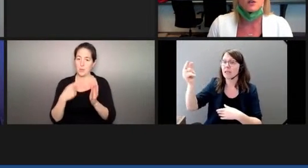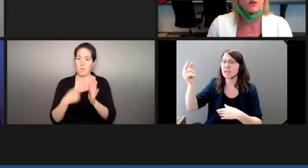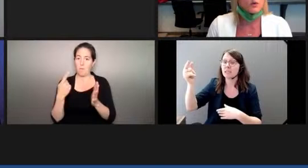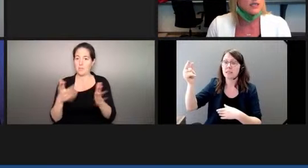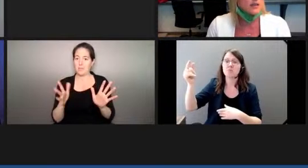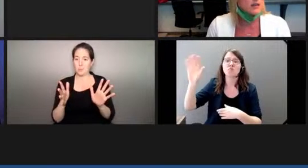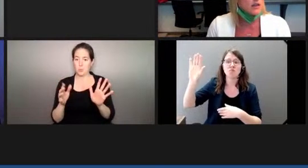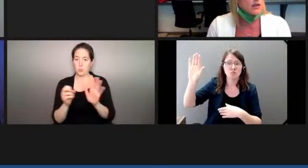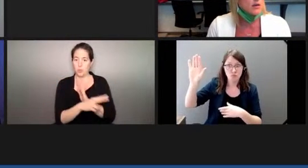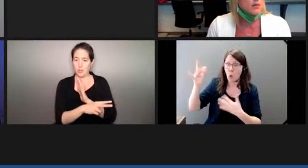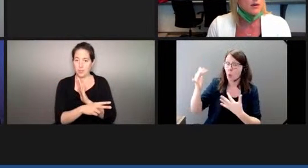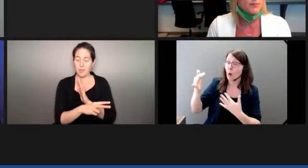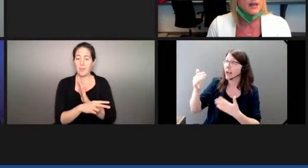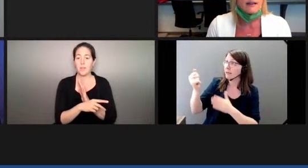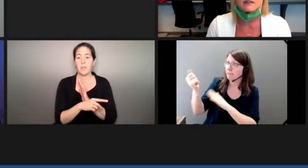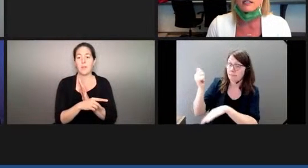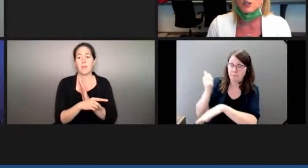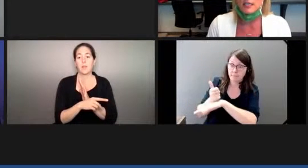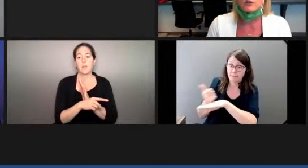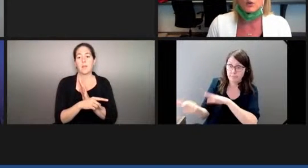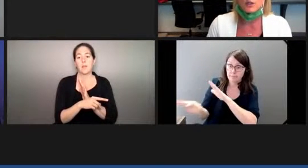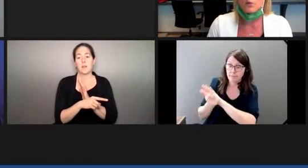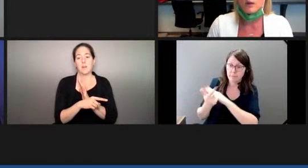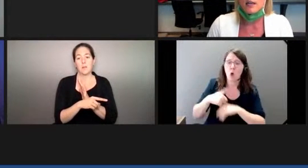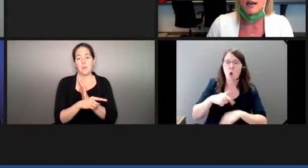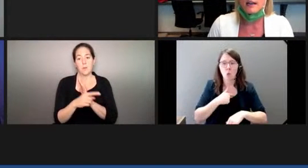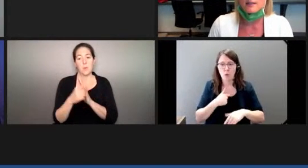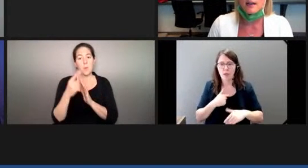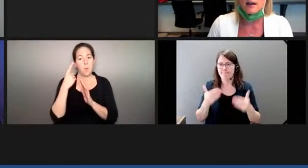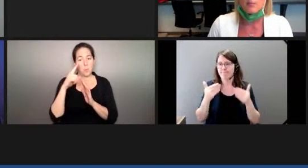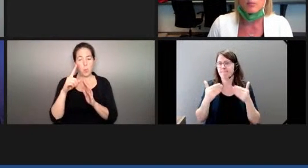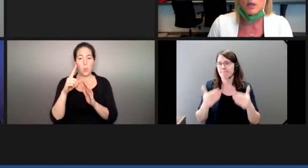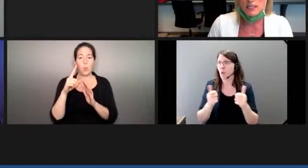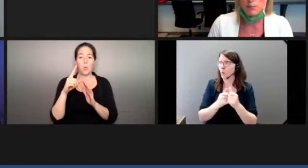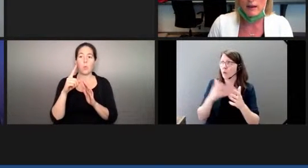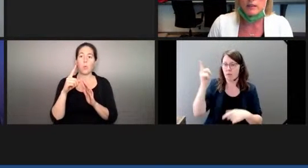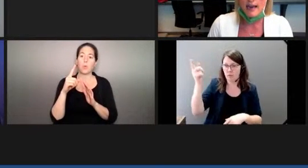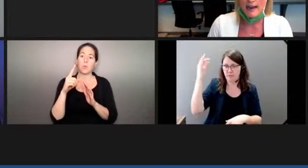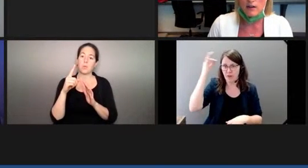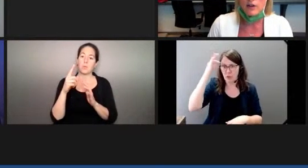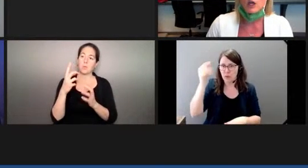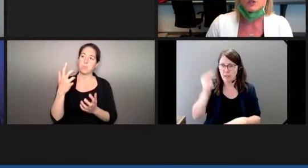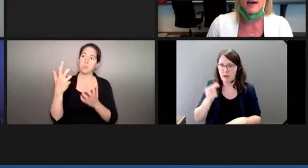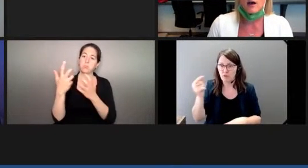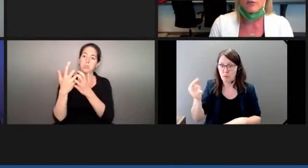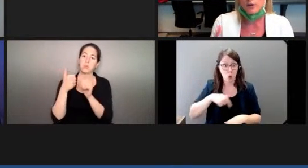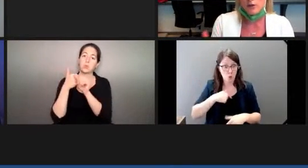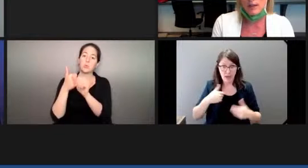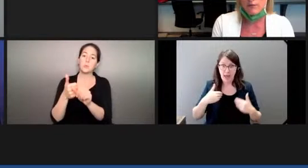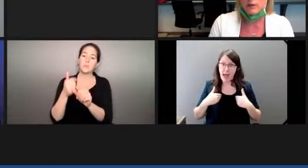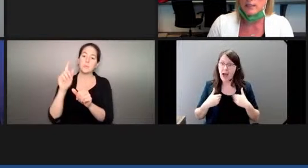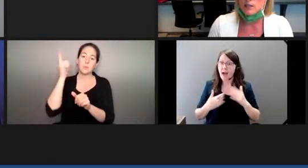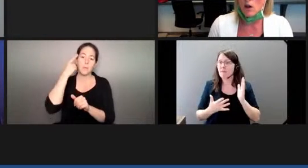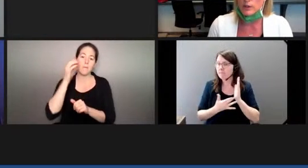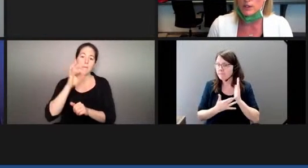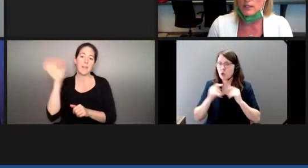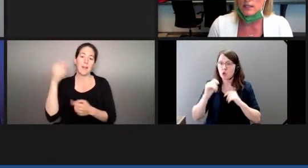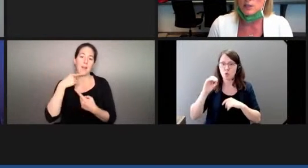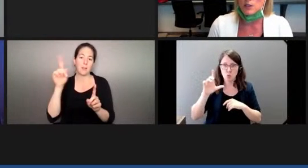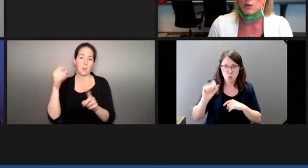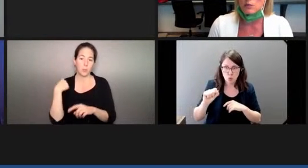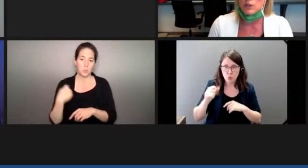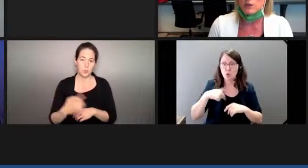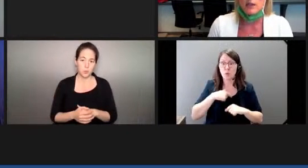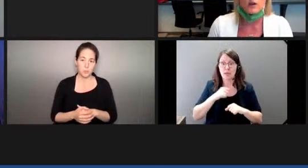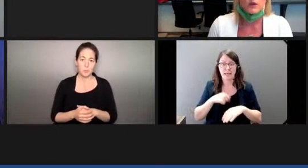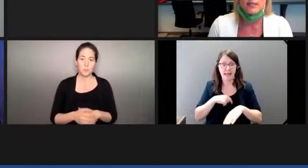opportunities using the legislative tools that we as a municipality have to help further influence opportunities